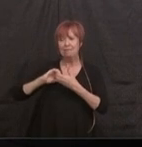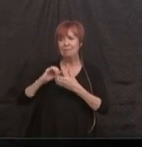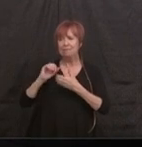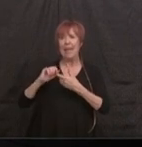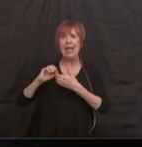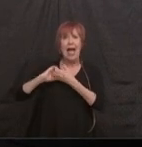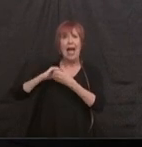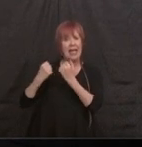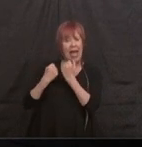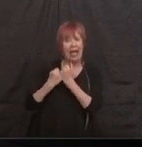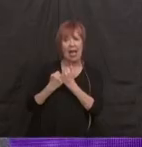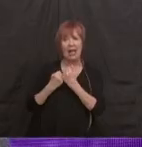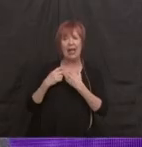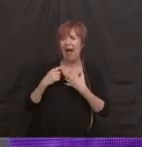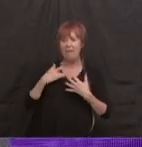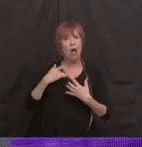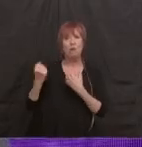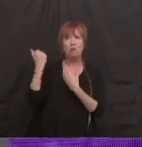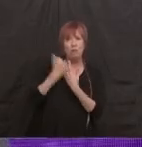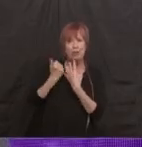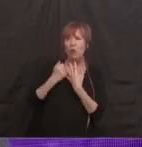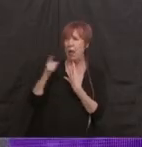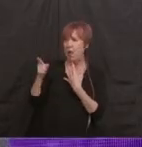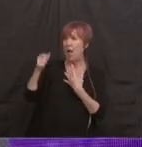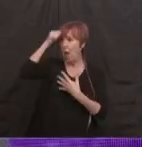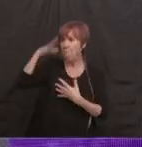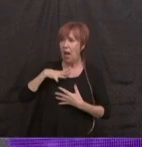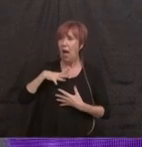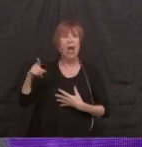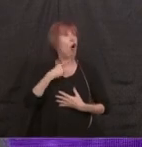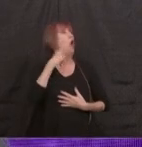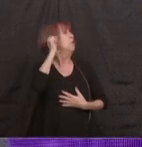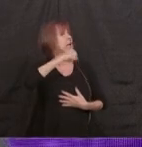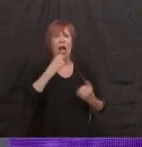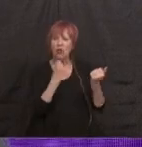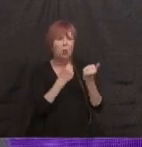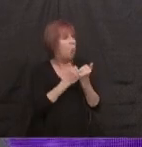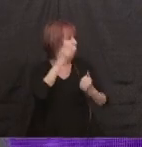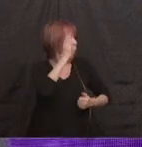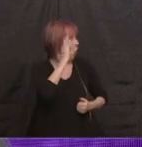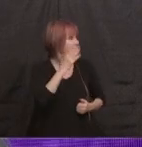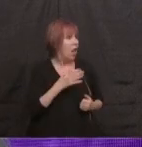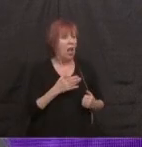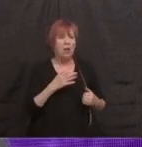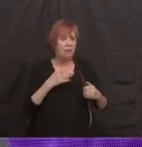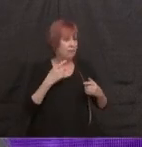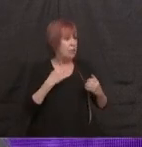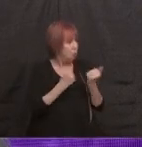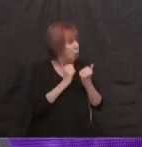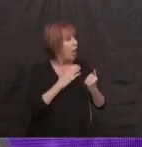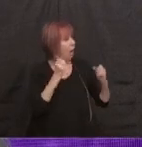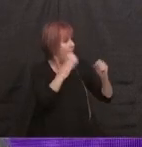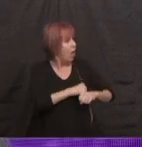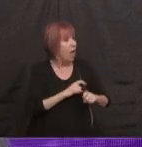it was a crazy betrayal that, like, a man who purported to be our ally in this fight actually